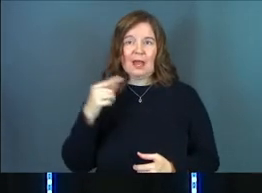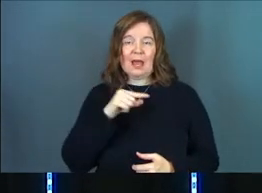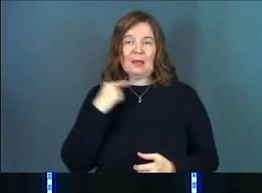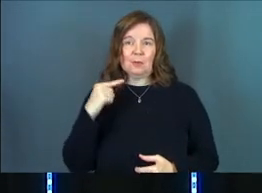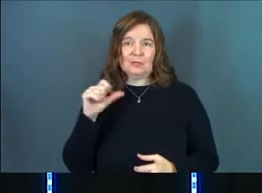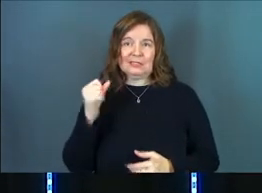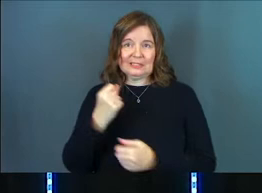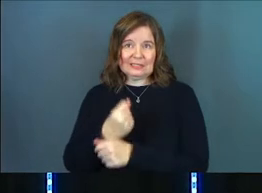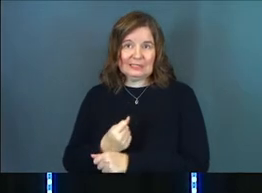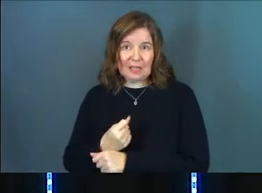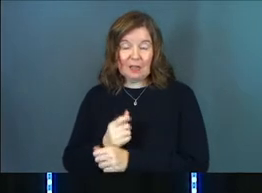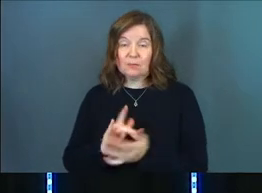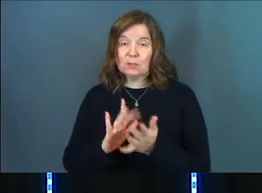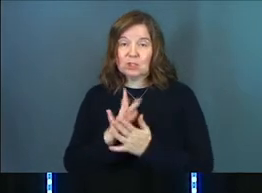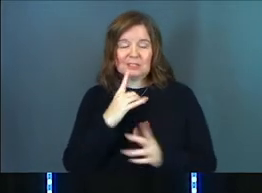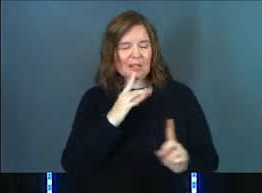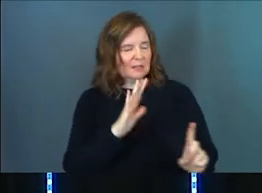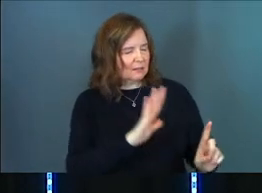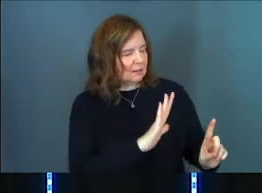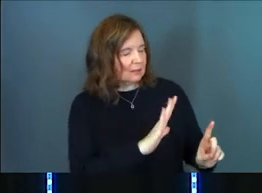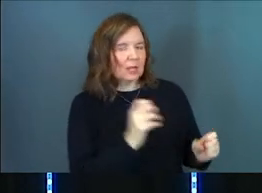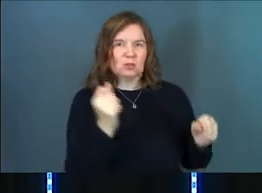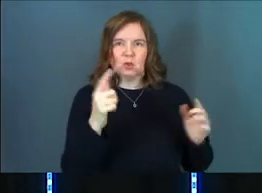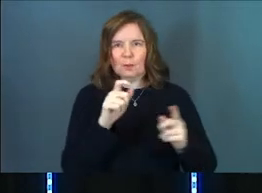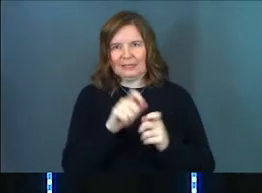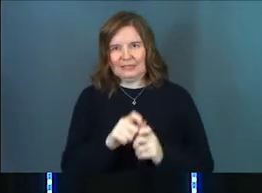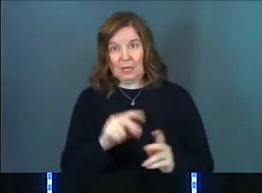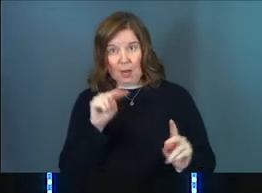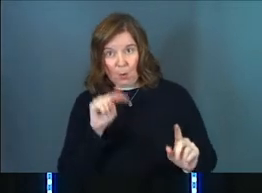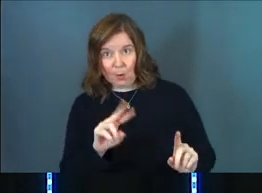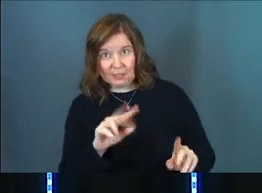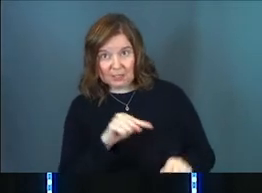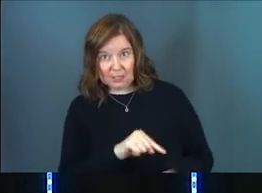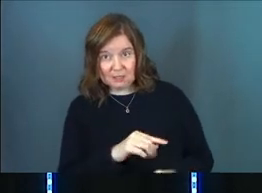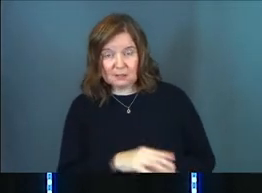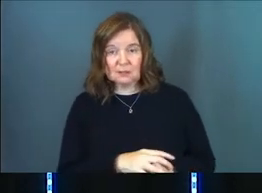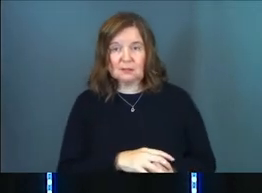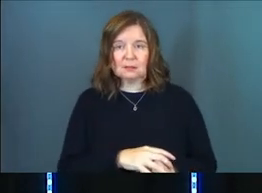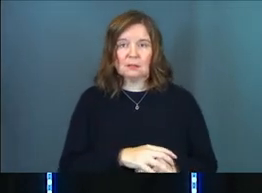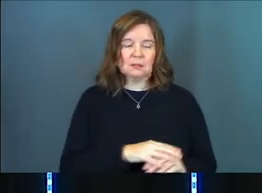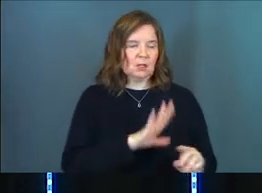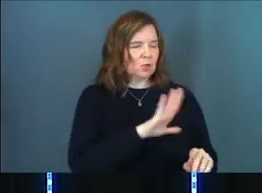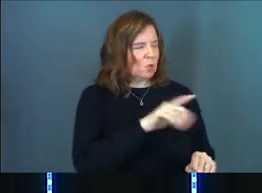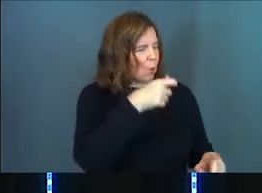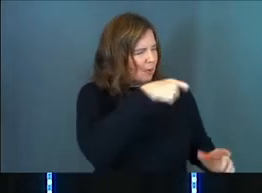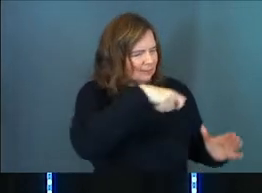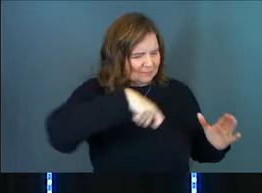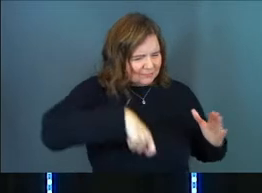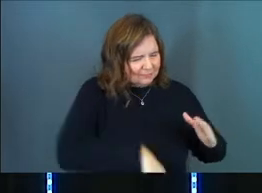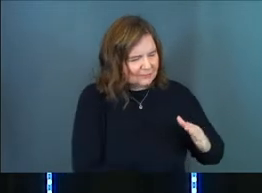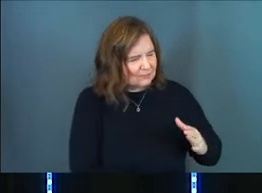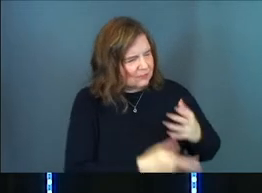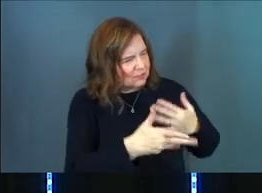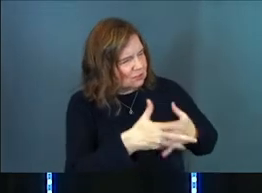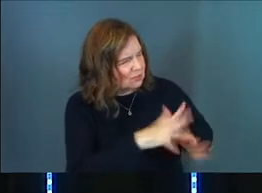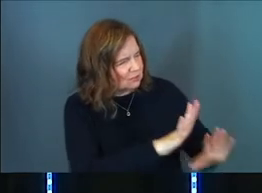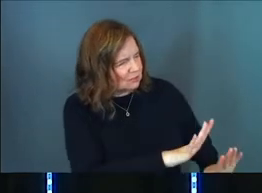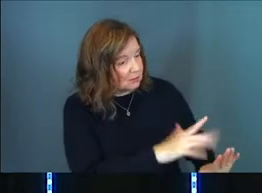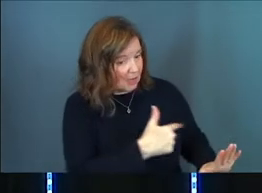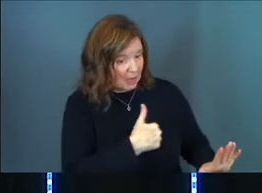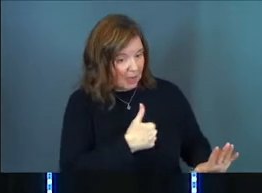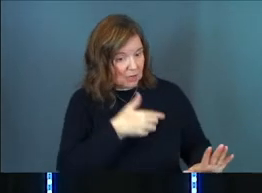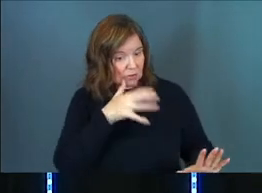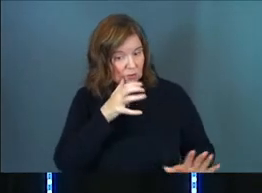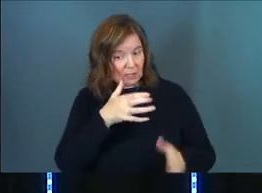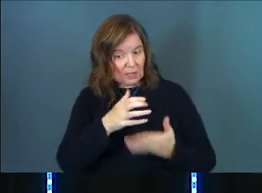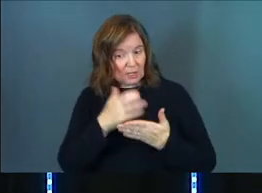slave. But Jesus said to Peter, and there's so much detail here, watch this. "Put your sword back into its sheath. Shall I